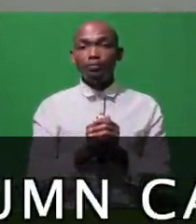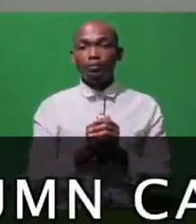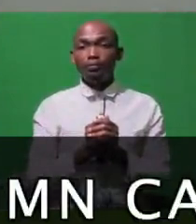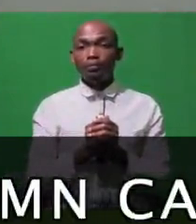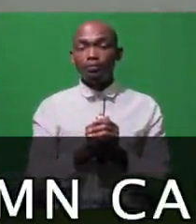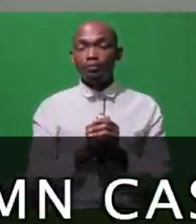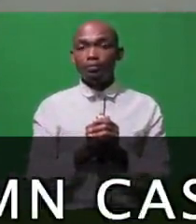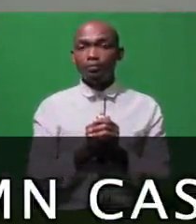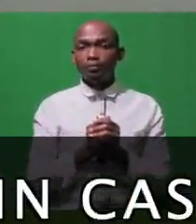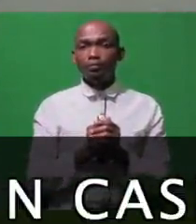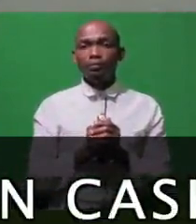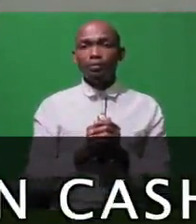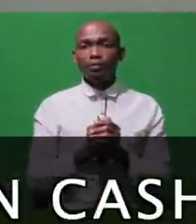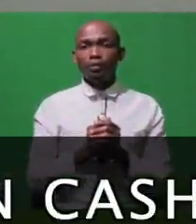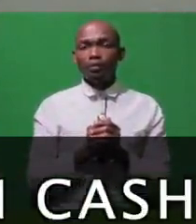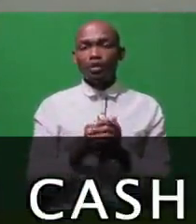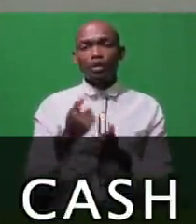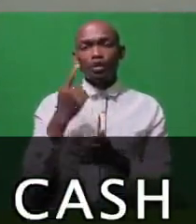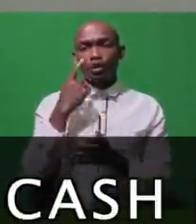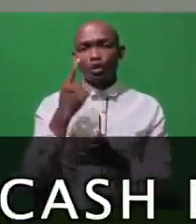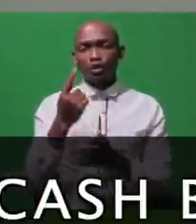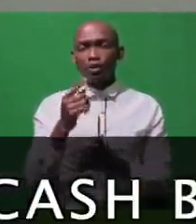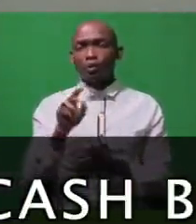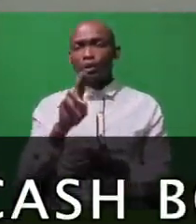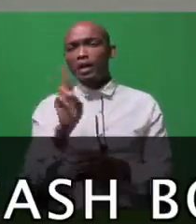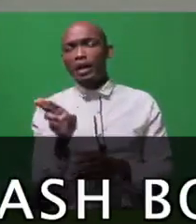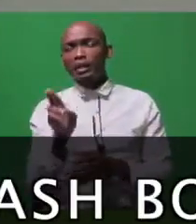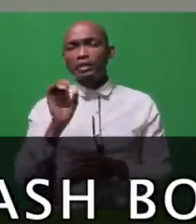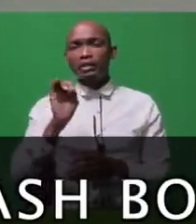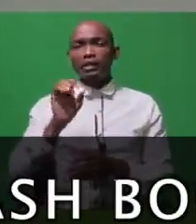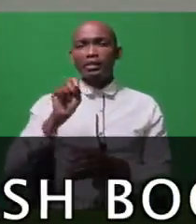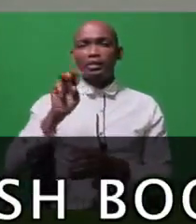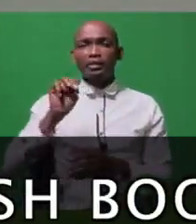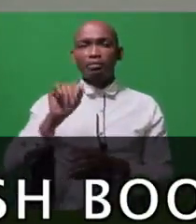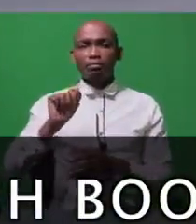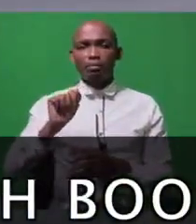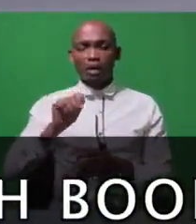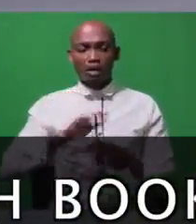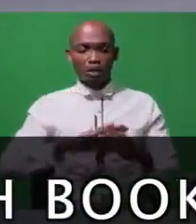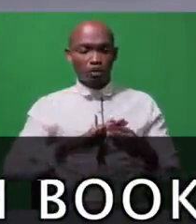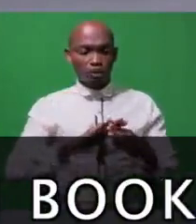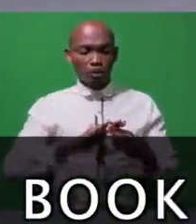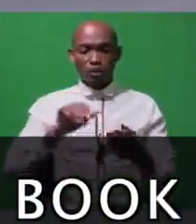Look, which means the H. Smile used to pay us.